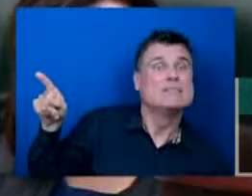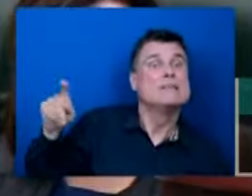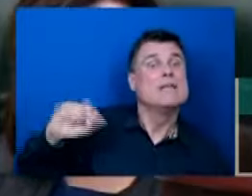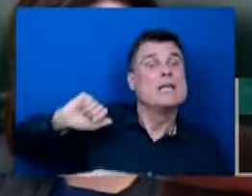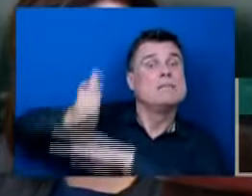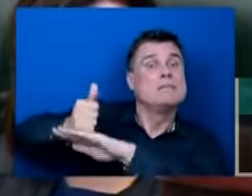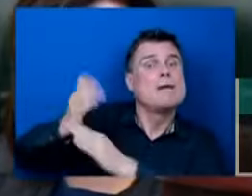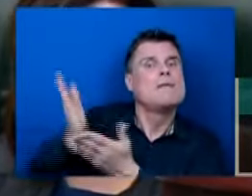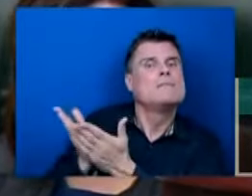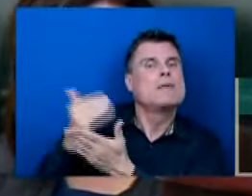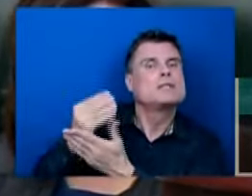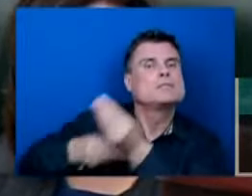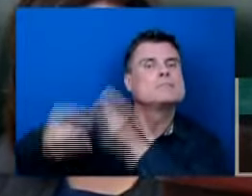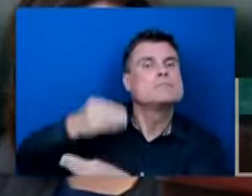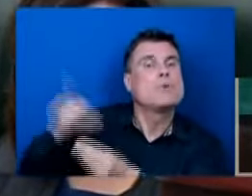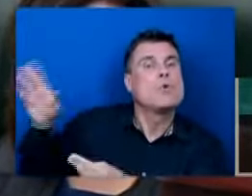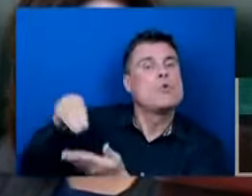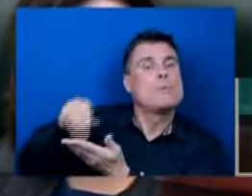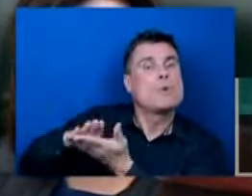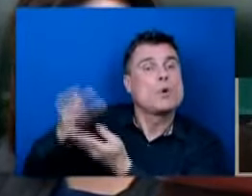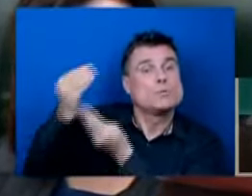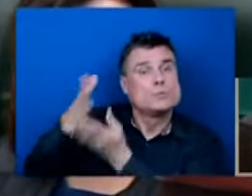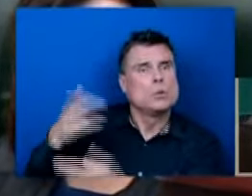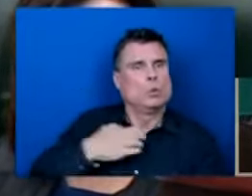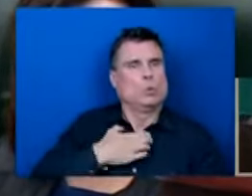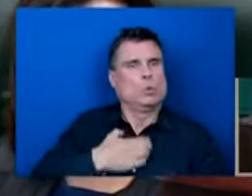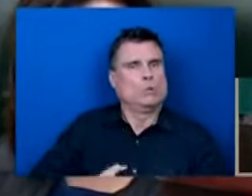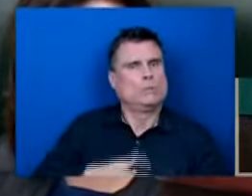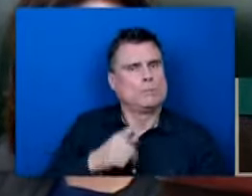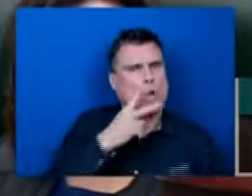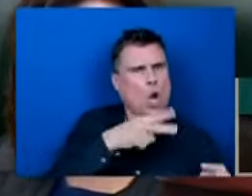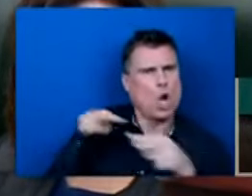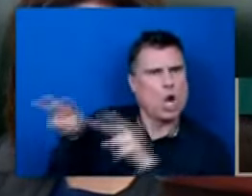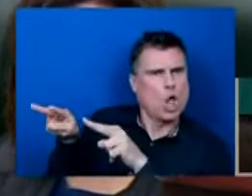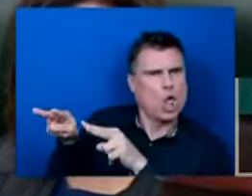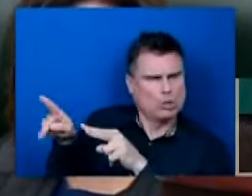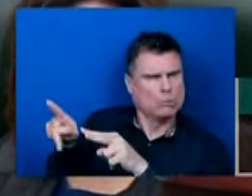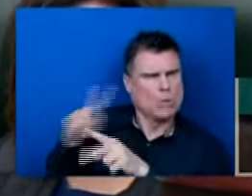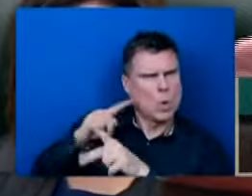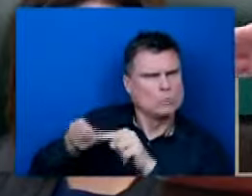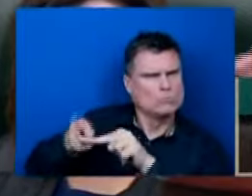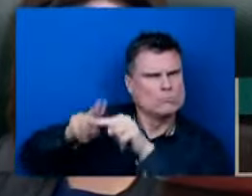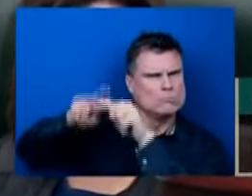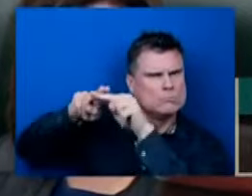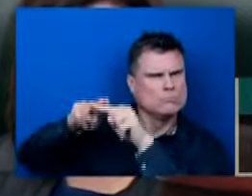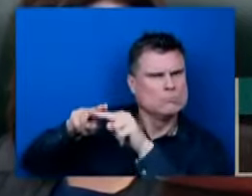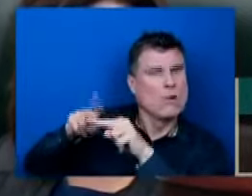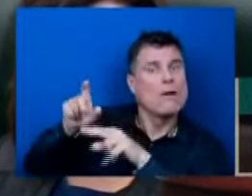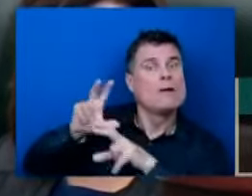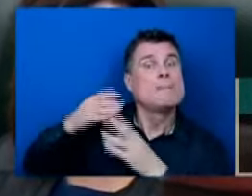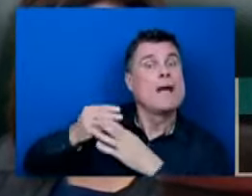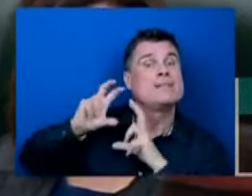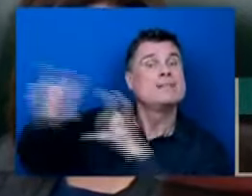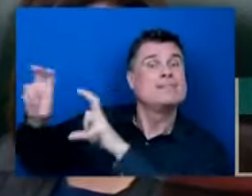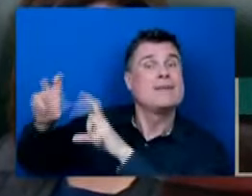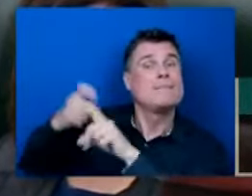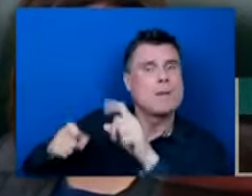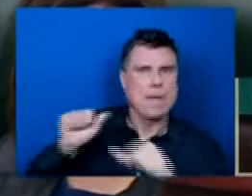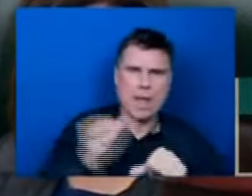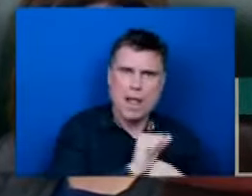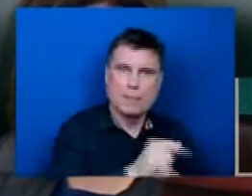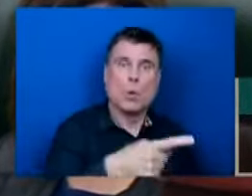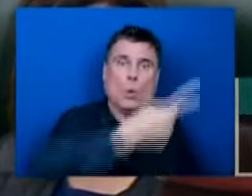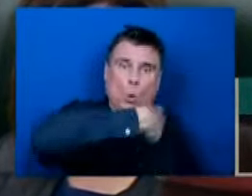fundamentals that have driven its growth. It will be us. It will be Alberta. As Alberta once again leads